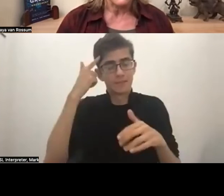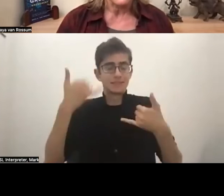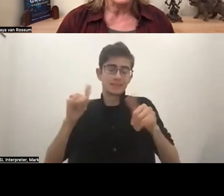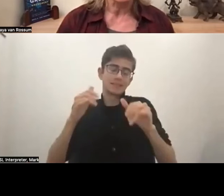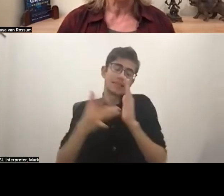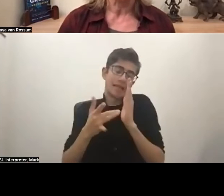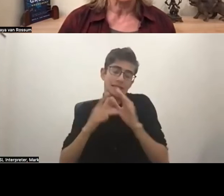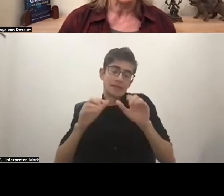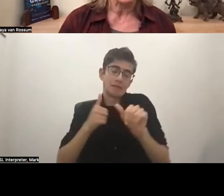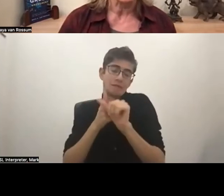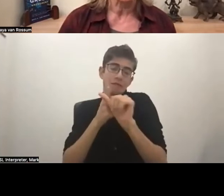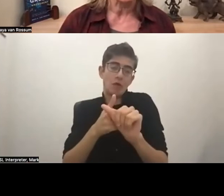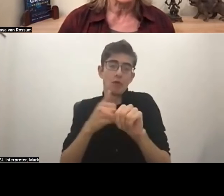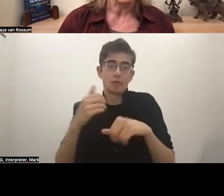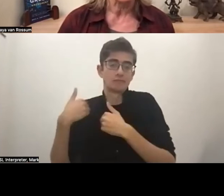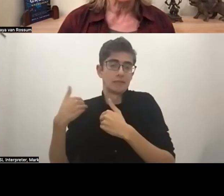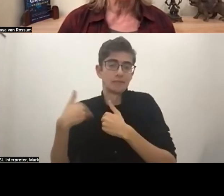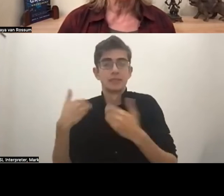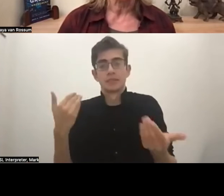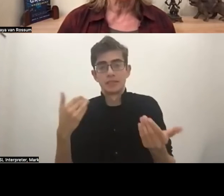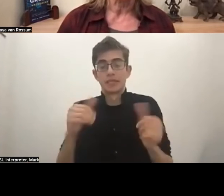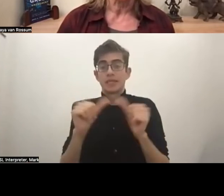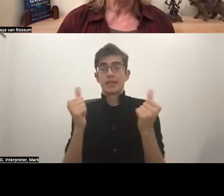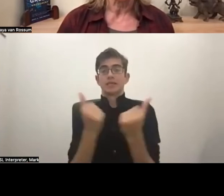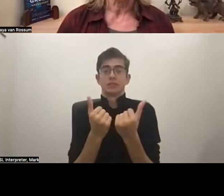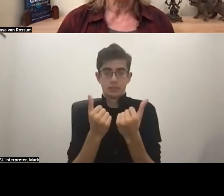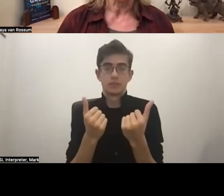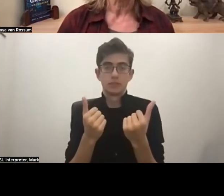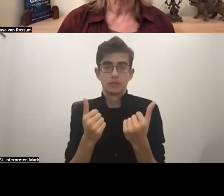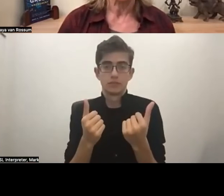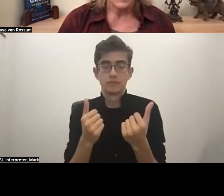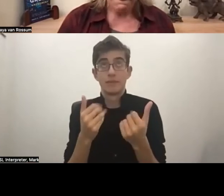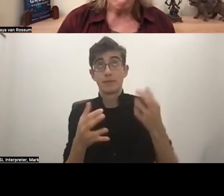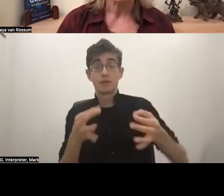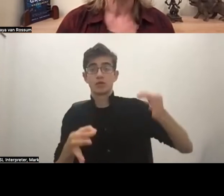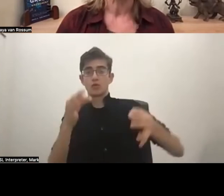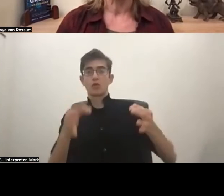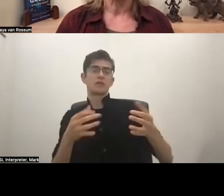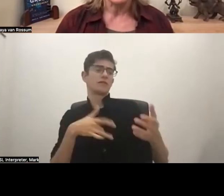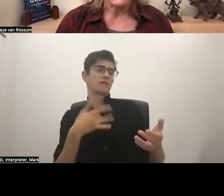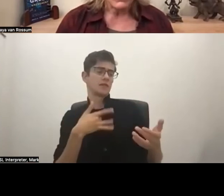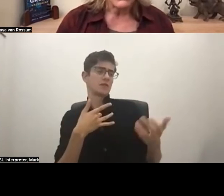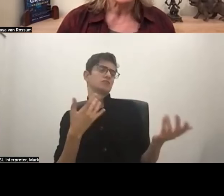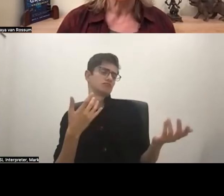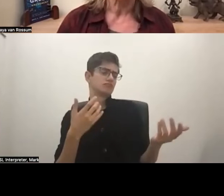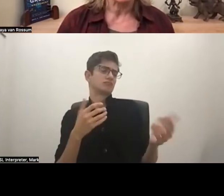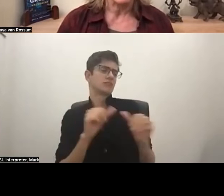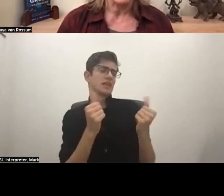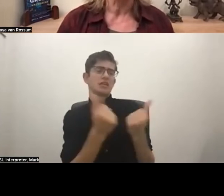the agency actually using and having and the court perhaps giving deference to the agency in that process.